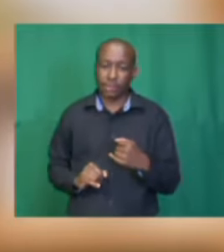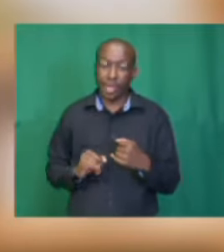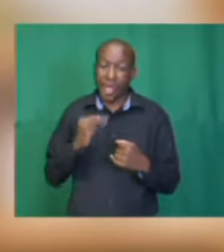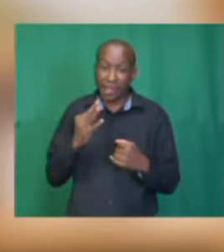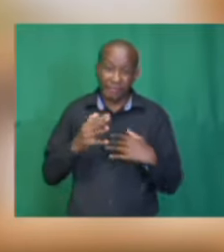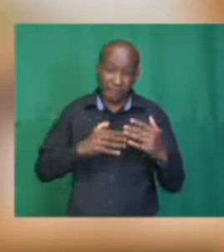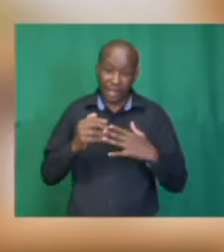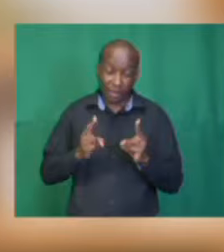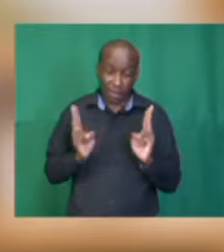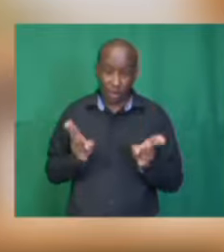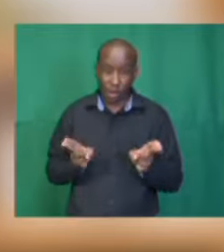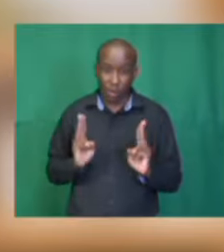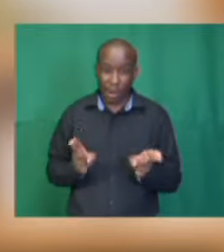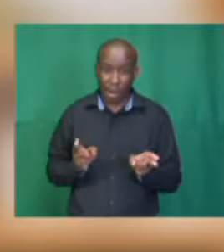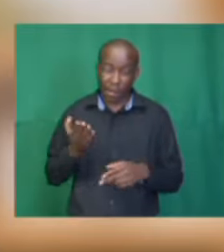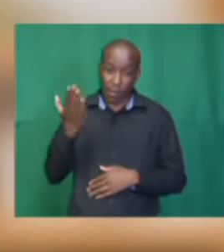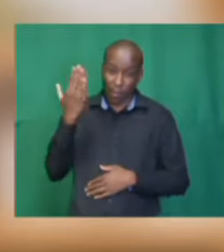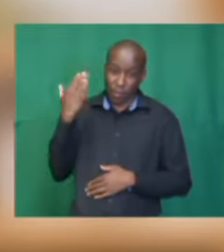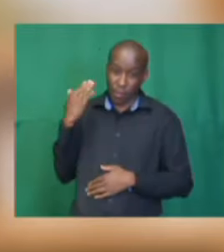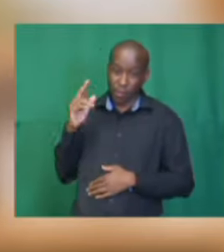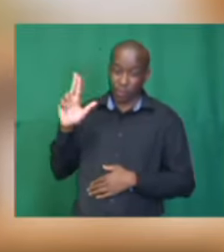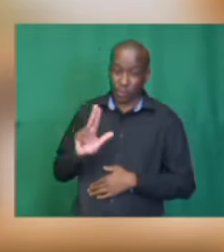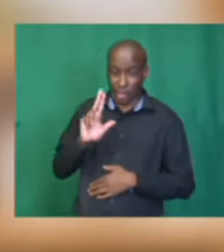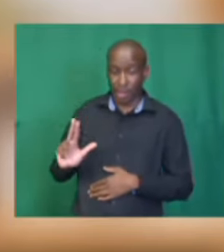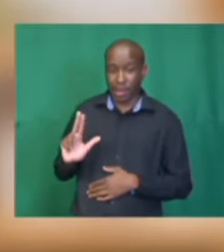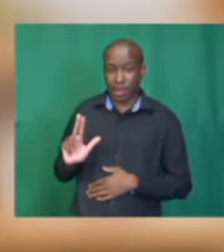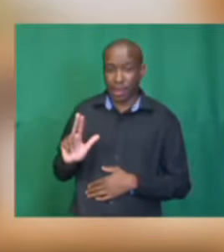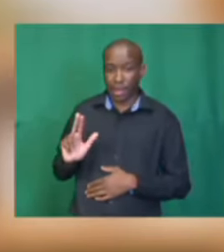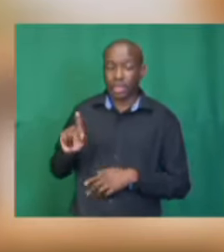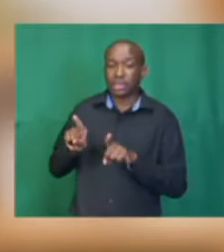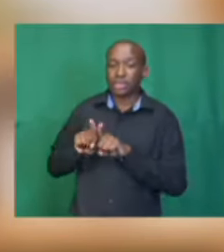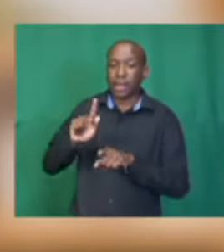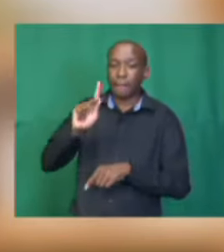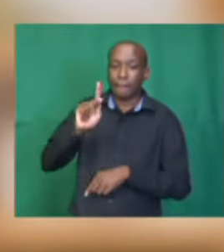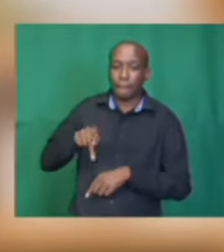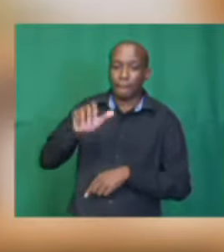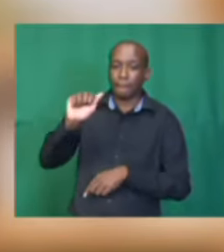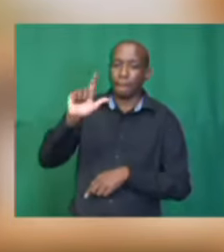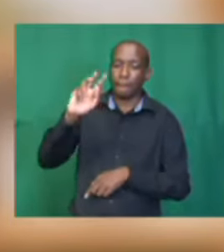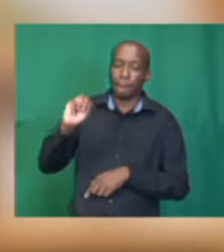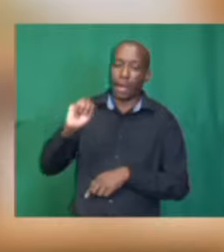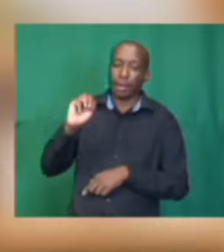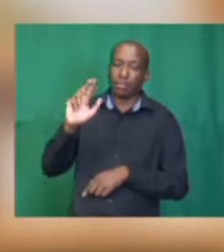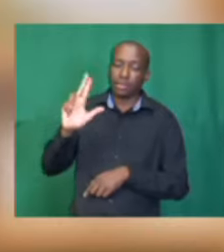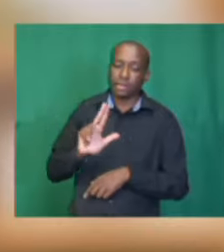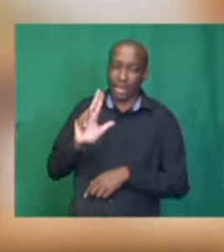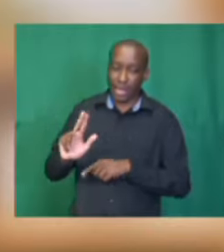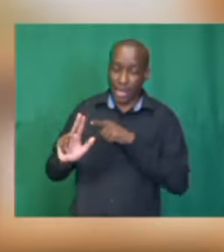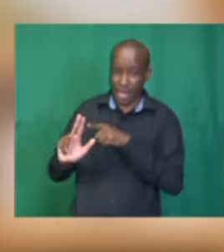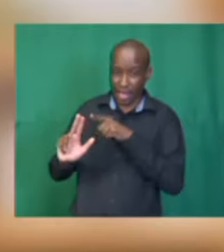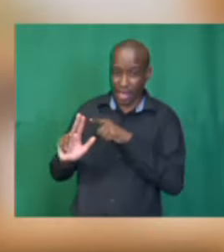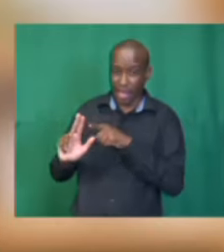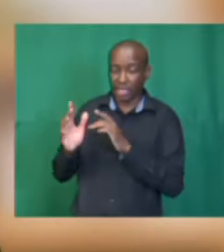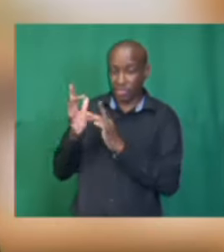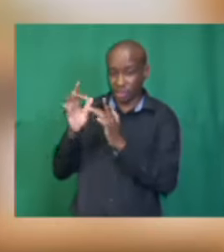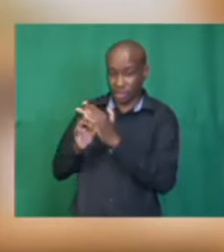will say that the previous Sunday, the Sunday that was just from, is Palm Sunday, the Sunday on which Jesus Christ entered